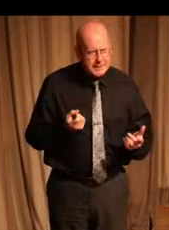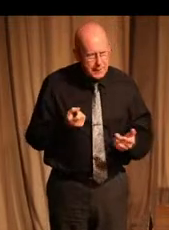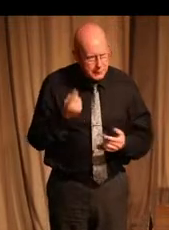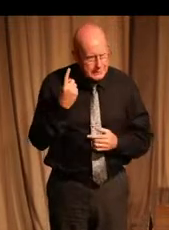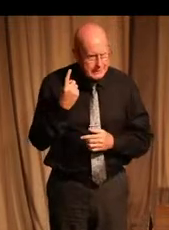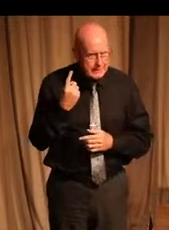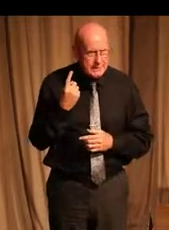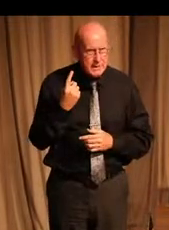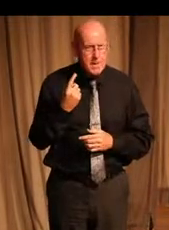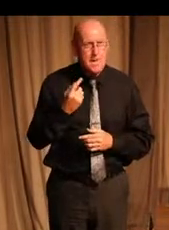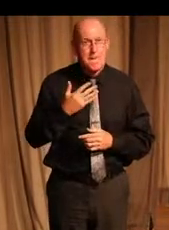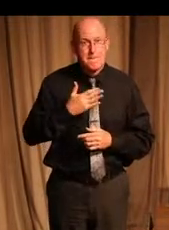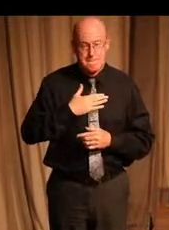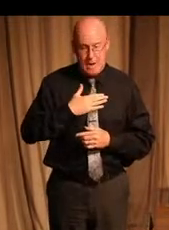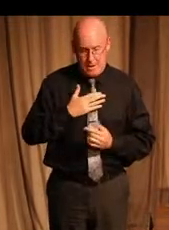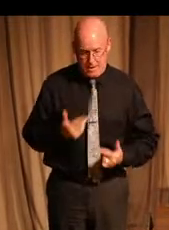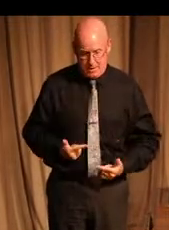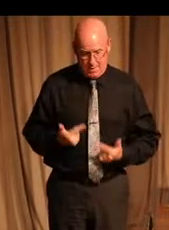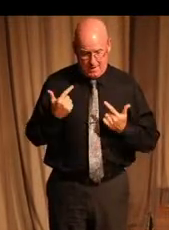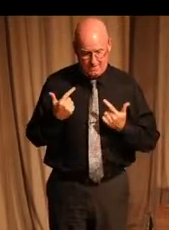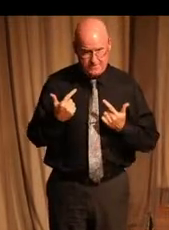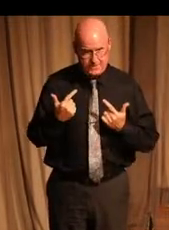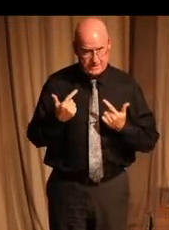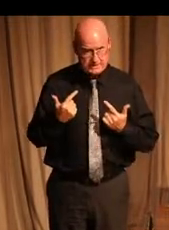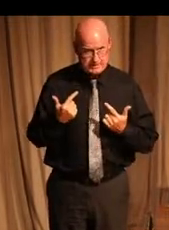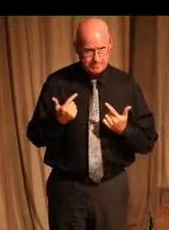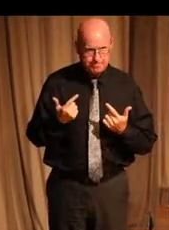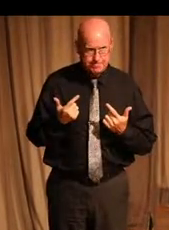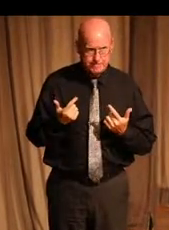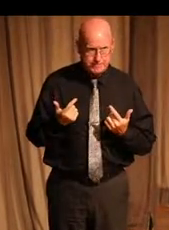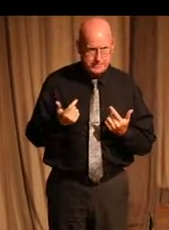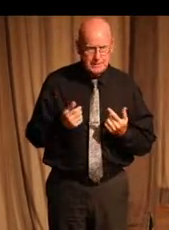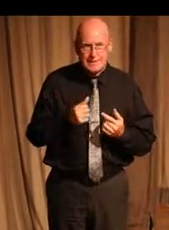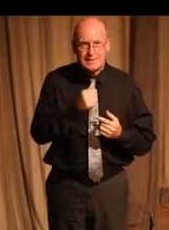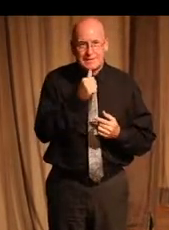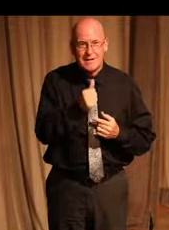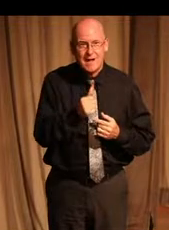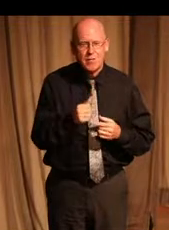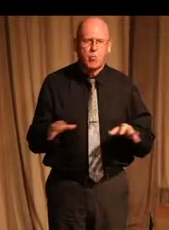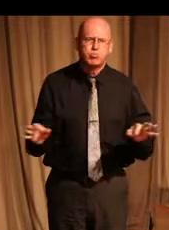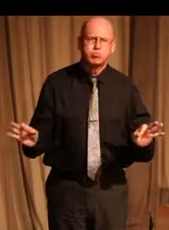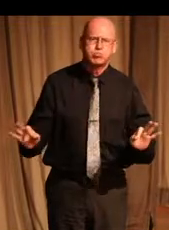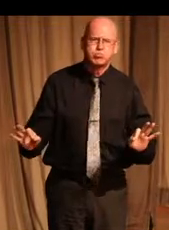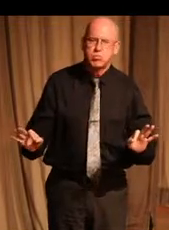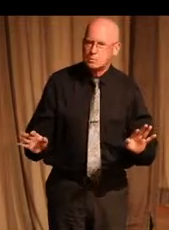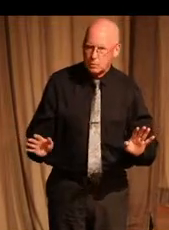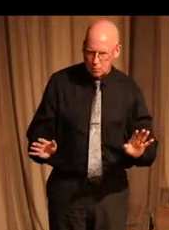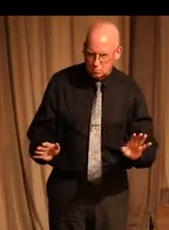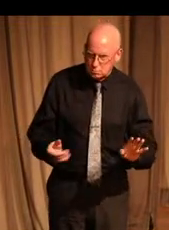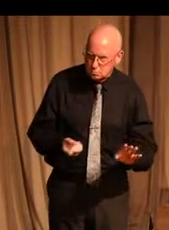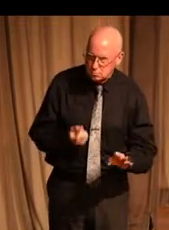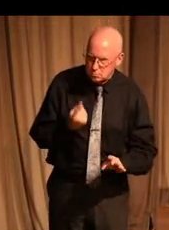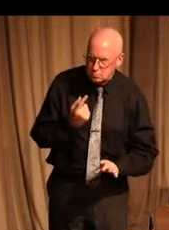that my life was is not casual, so